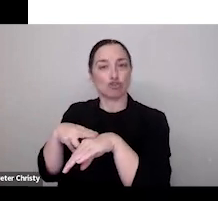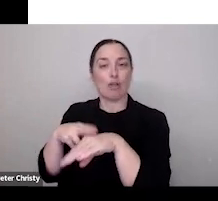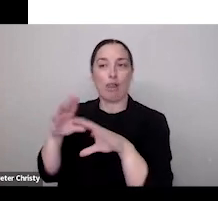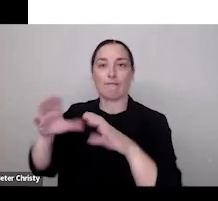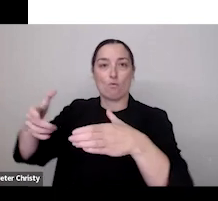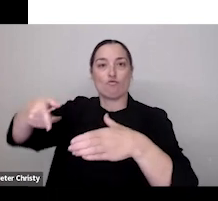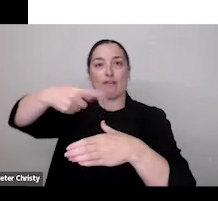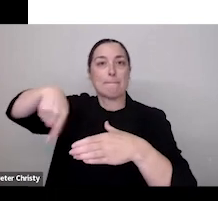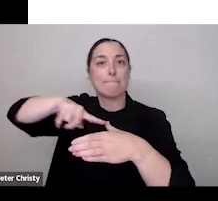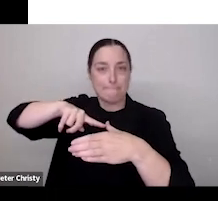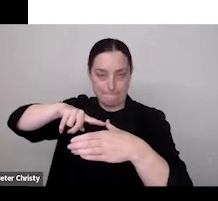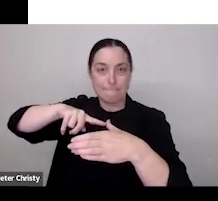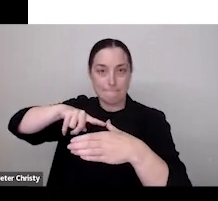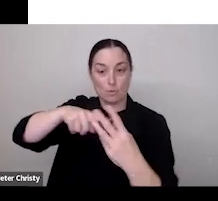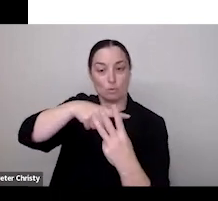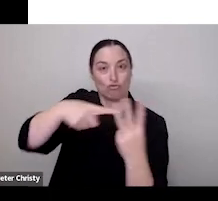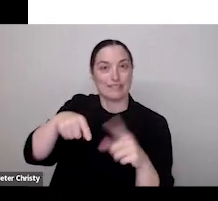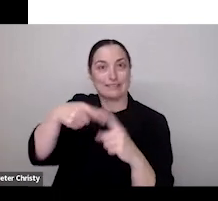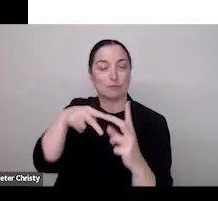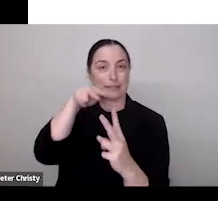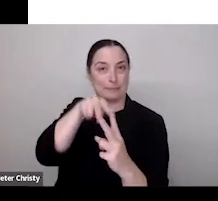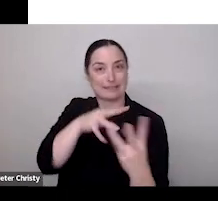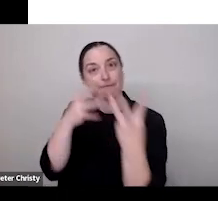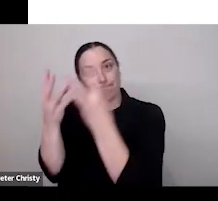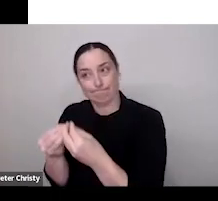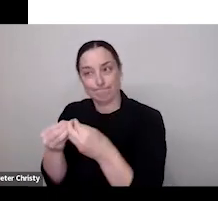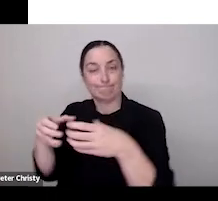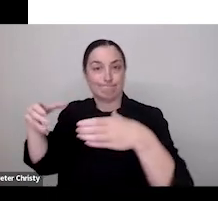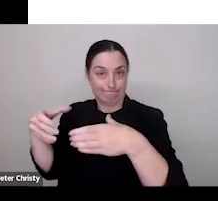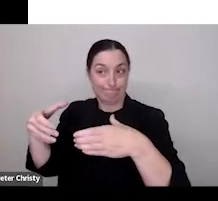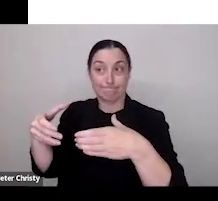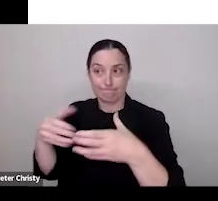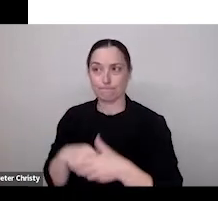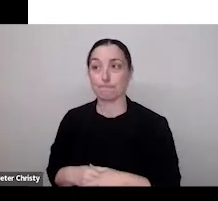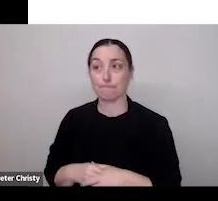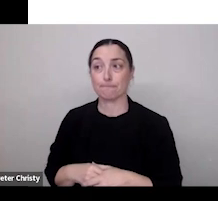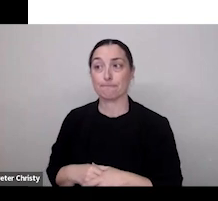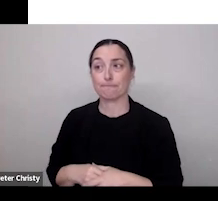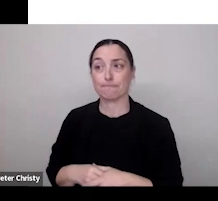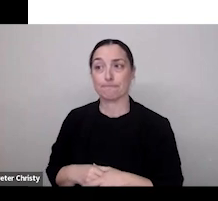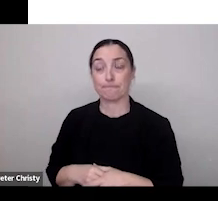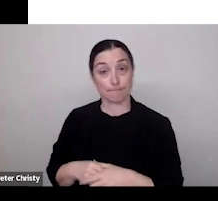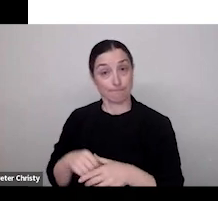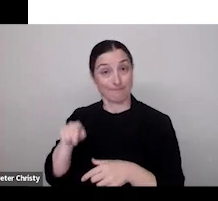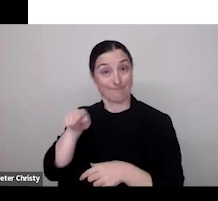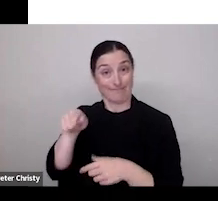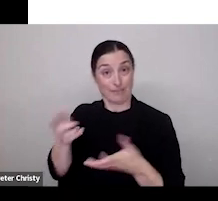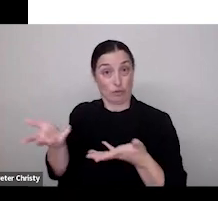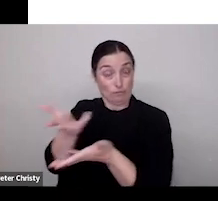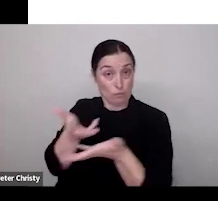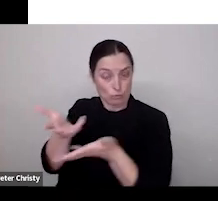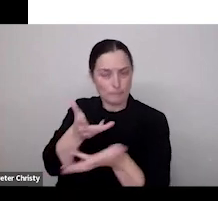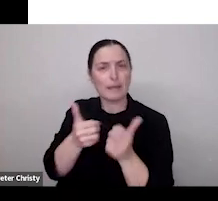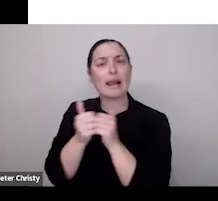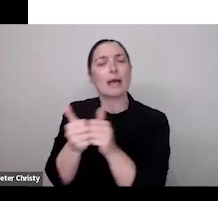occasion to bring all of those three perspectives together. Since the forum, the Collaborating for